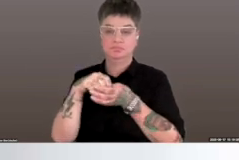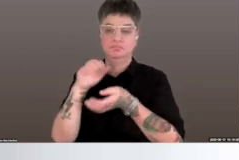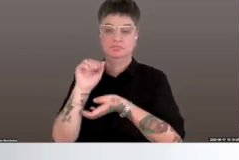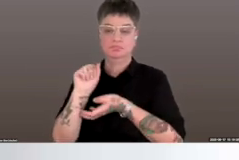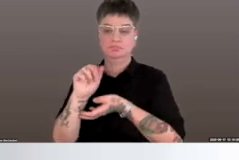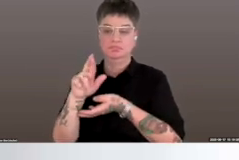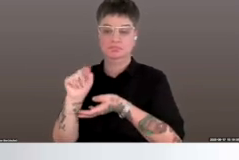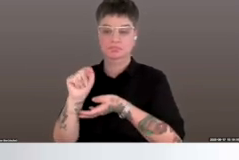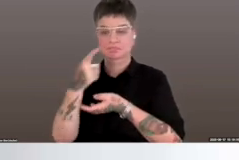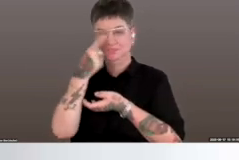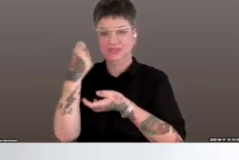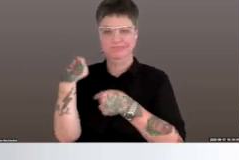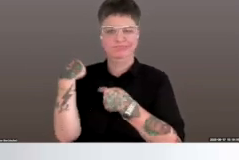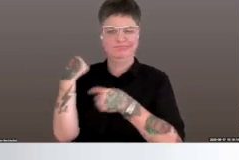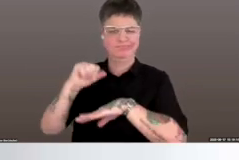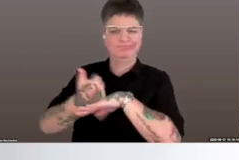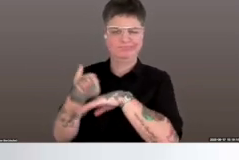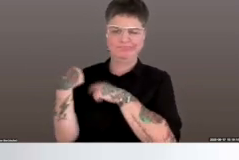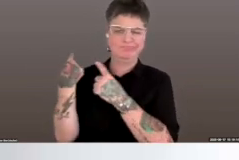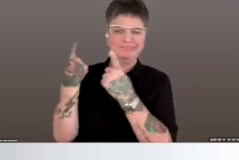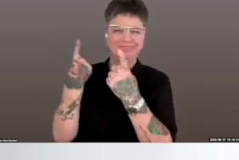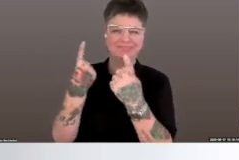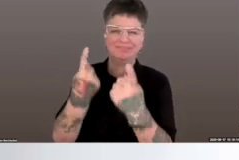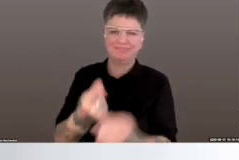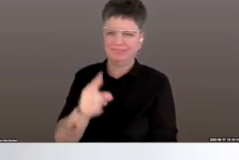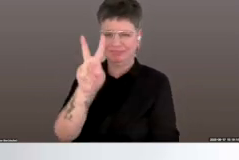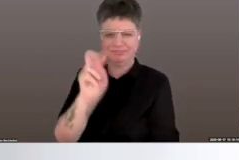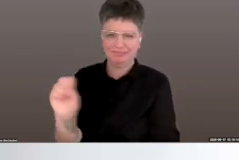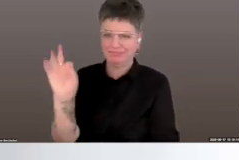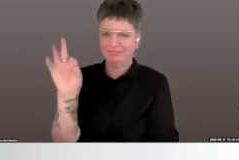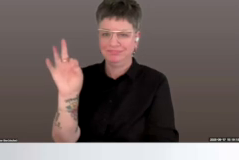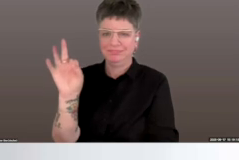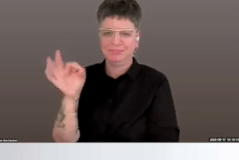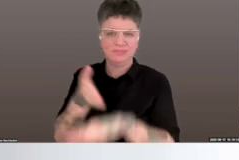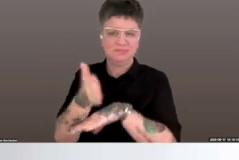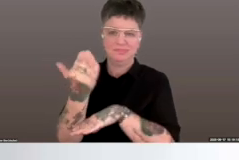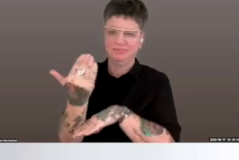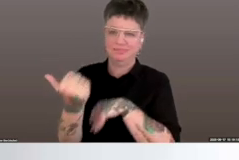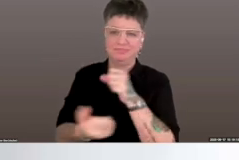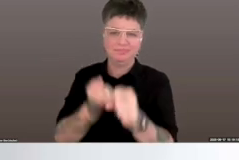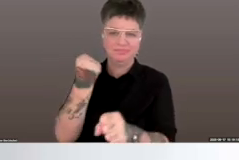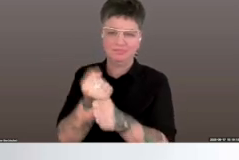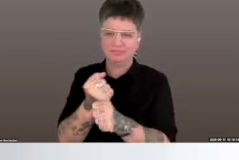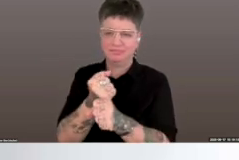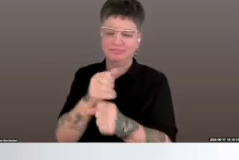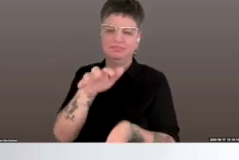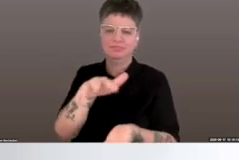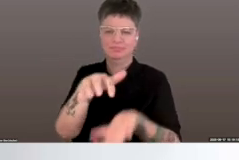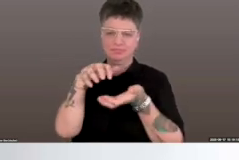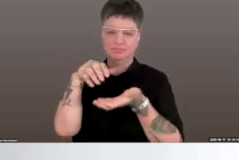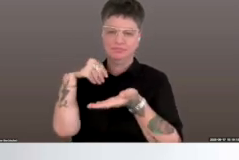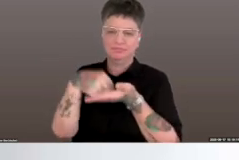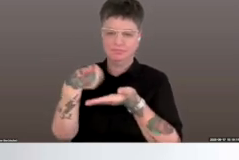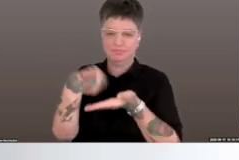since 2009. So it's got like over 15 years of receiving funding,